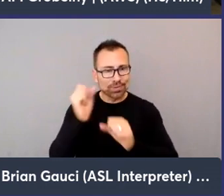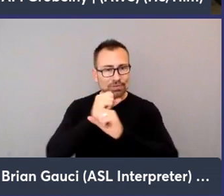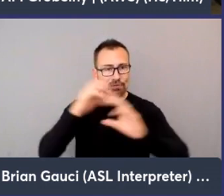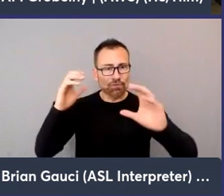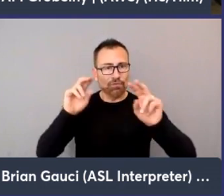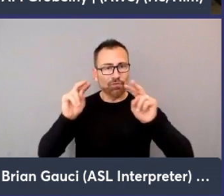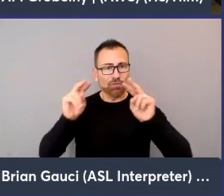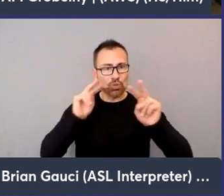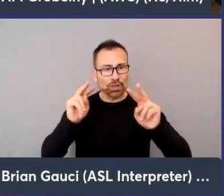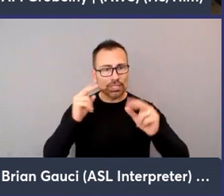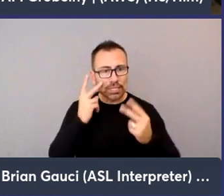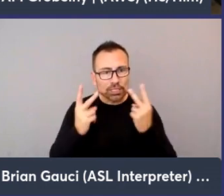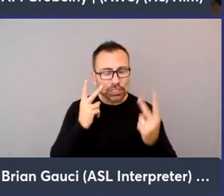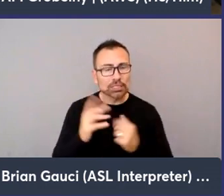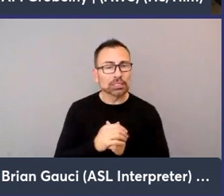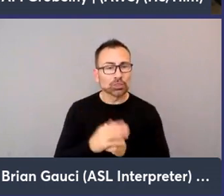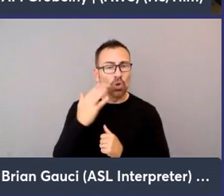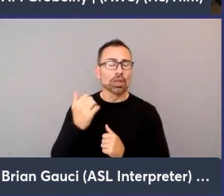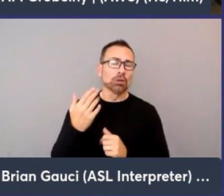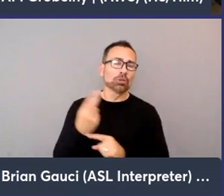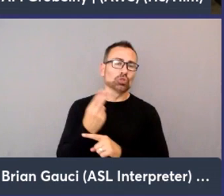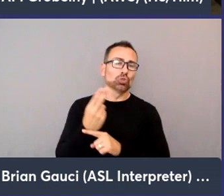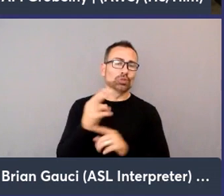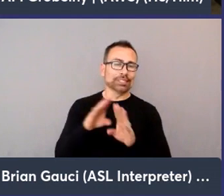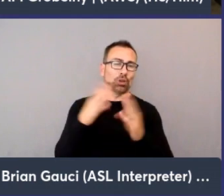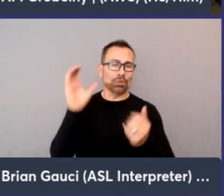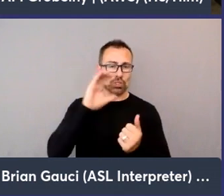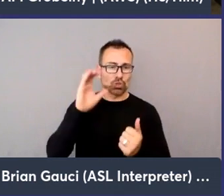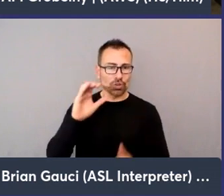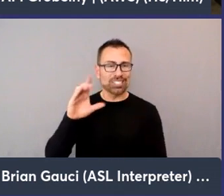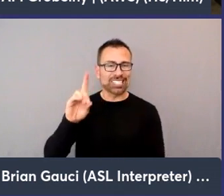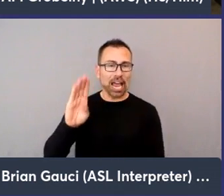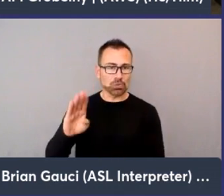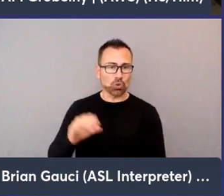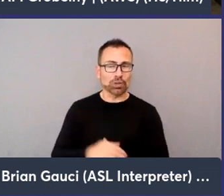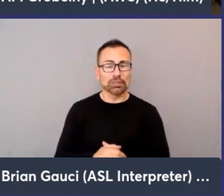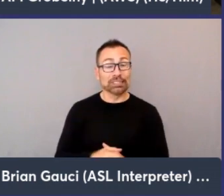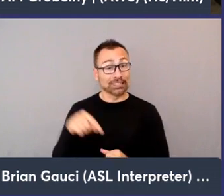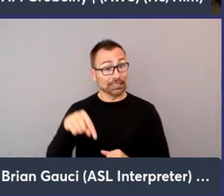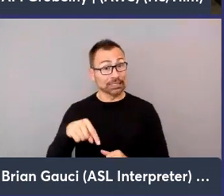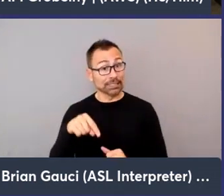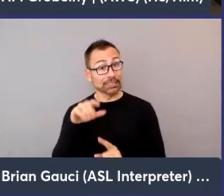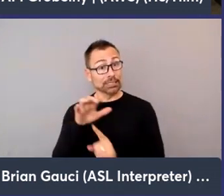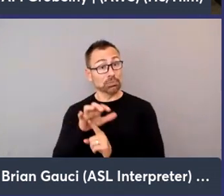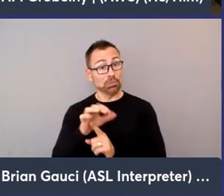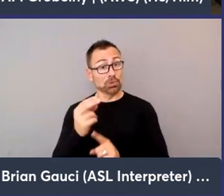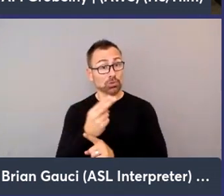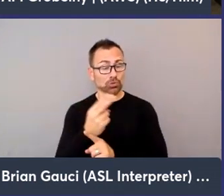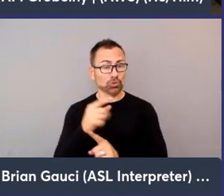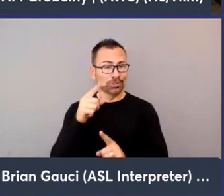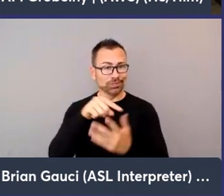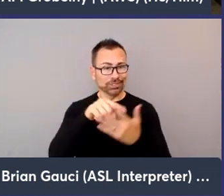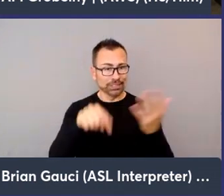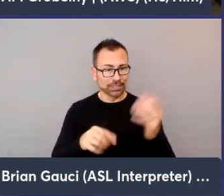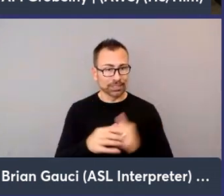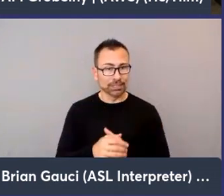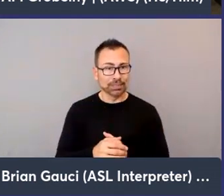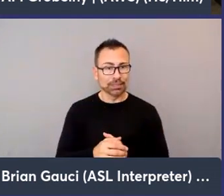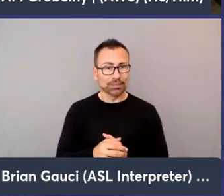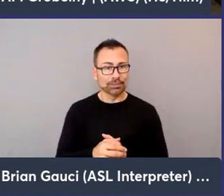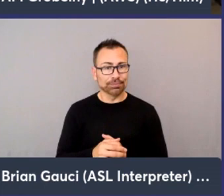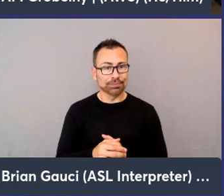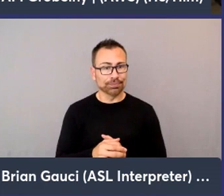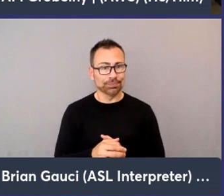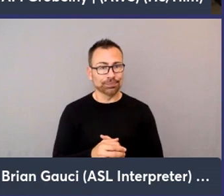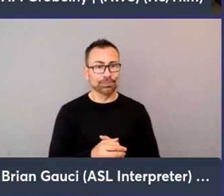OpenSearch dashboards. Right. So these are the popular use cases for OpenSearch. And that goes back